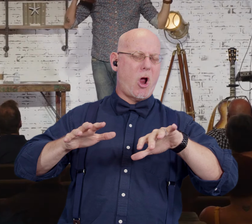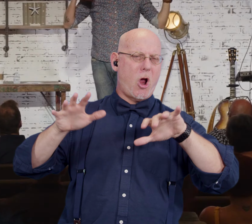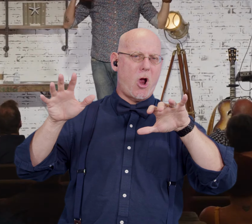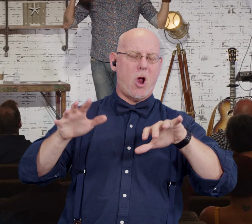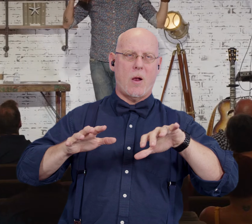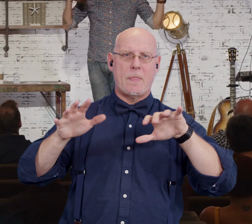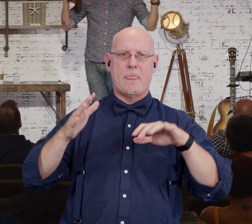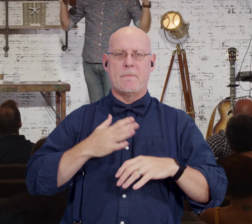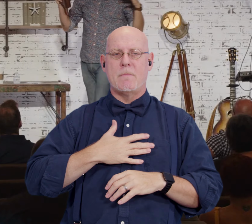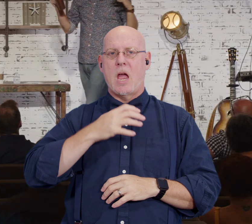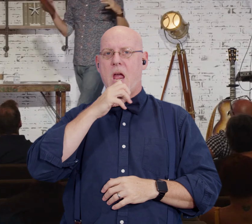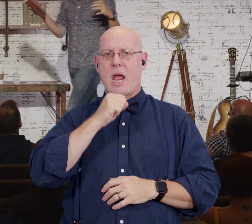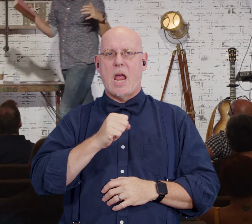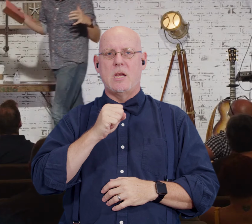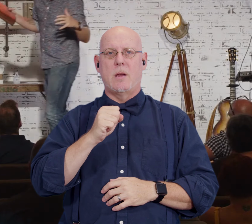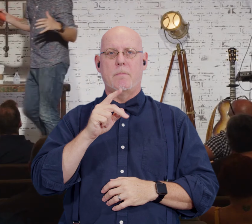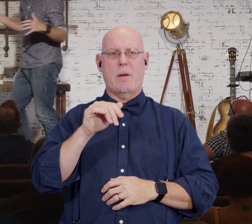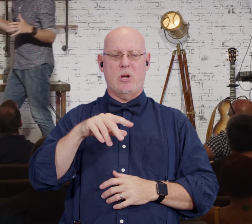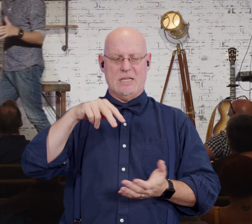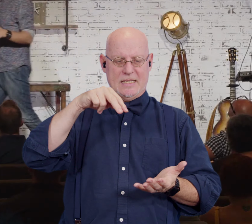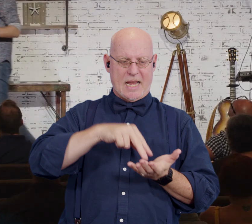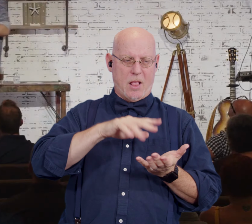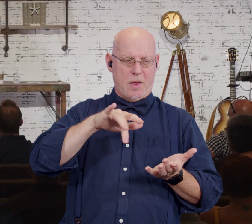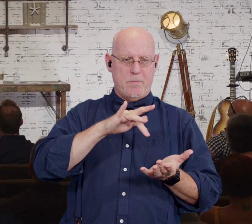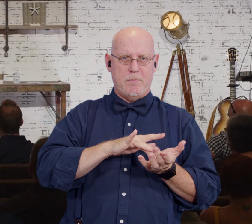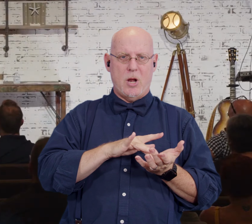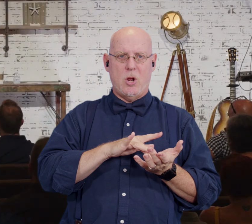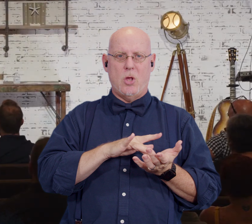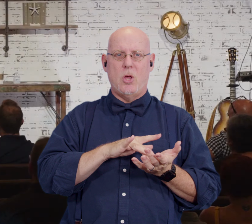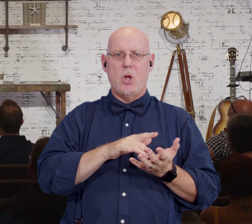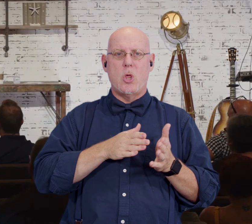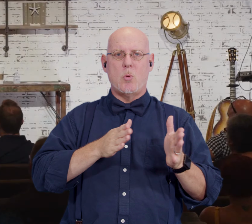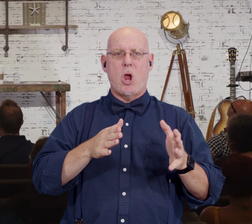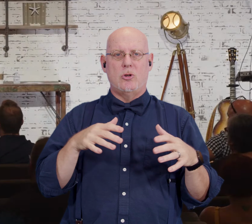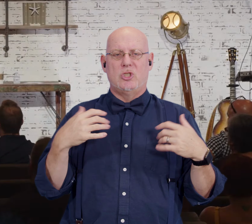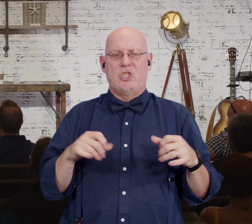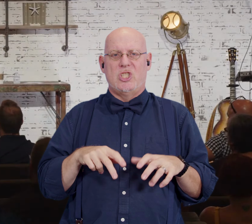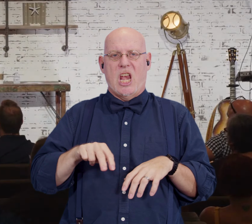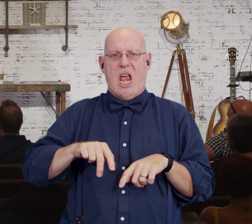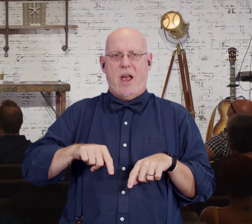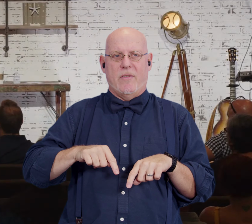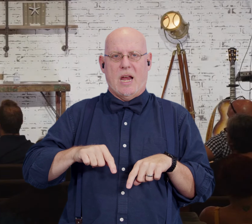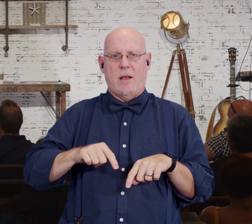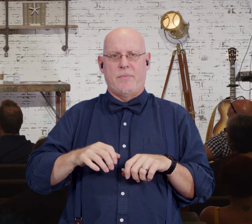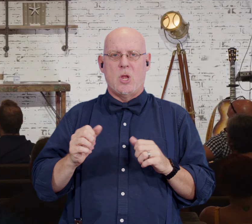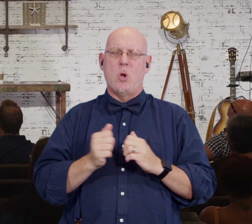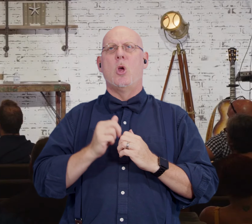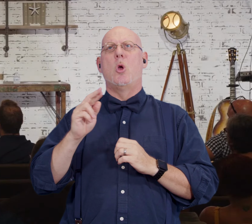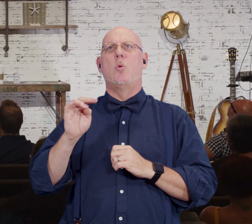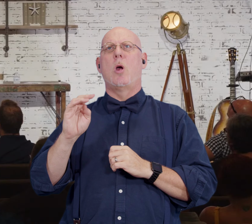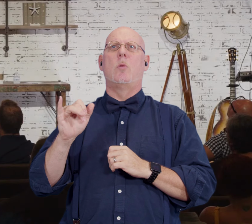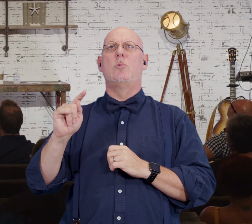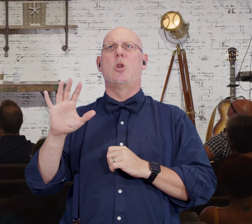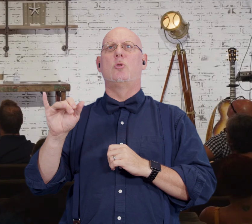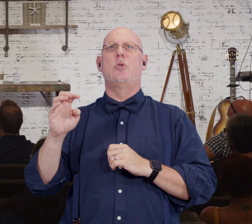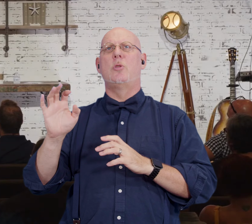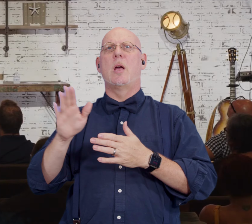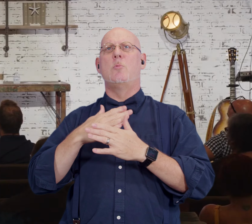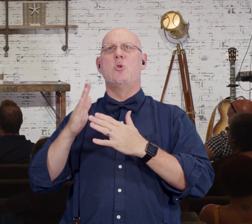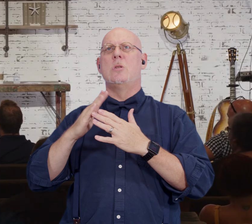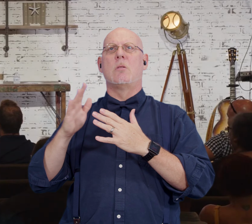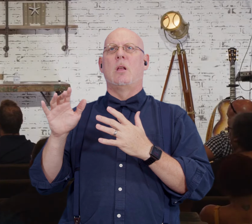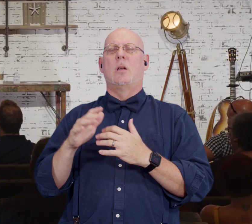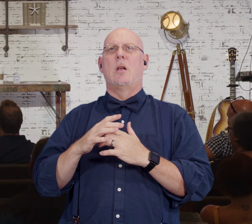rain. My ancient Pomeranian is standing there in the middle of the road, shivering with the soundtrack of Romeo and Juliet in the